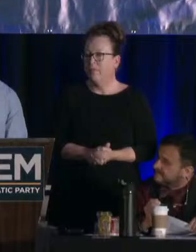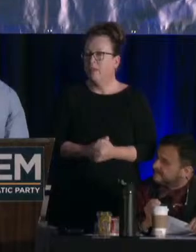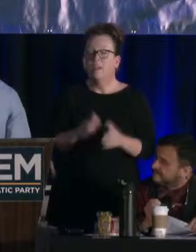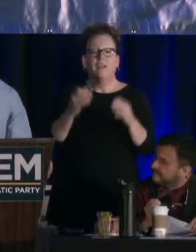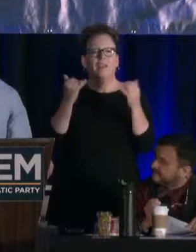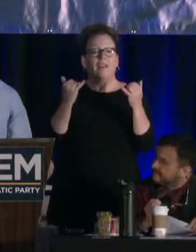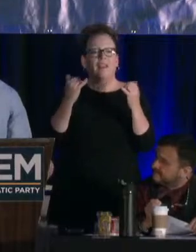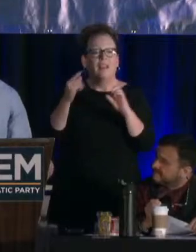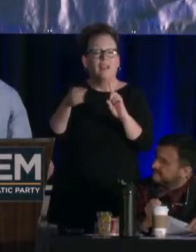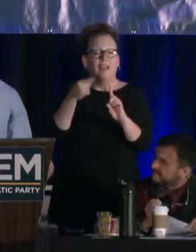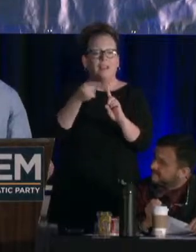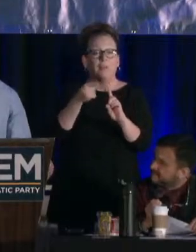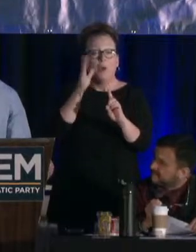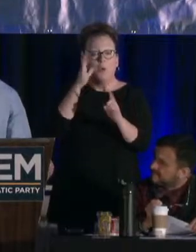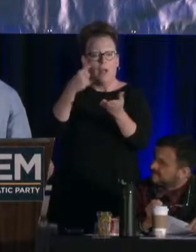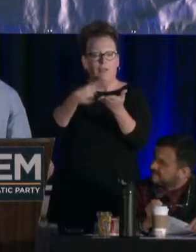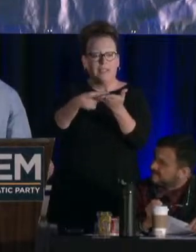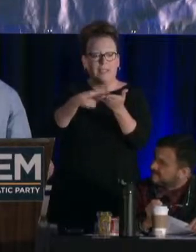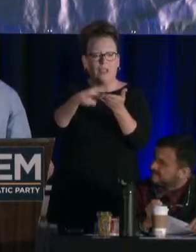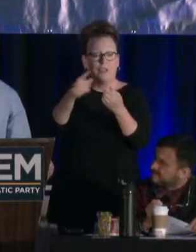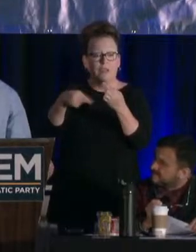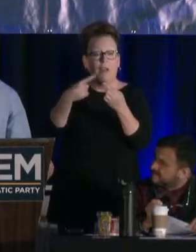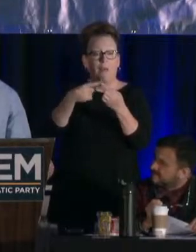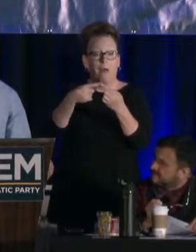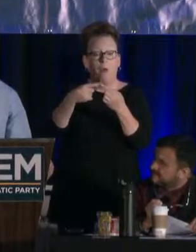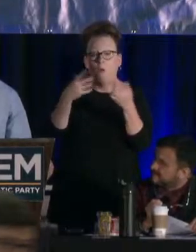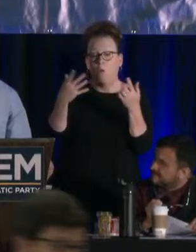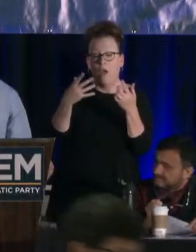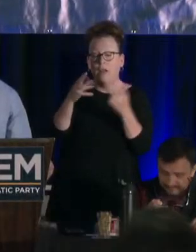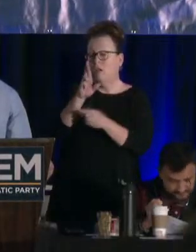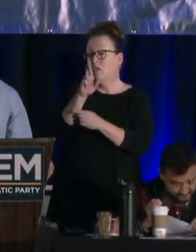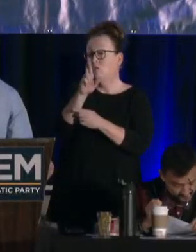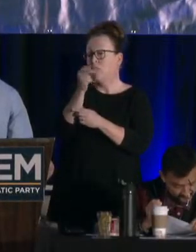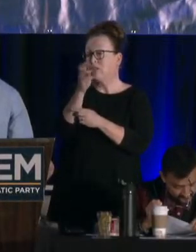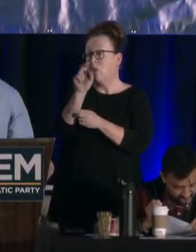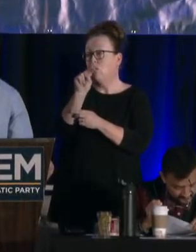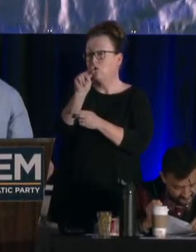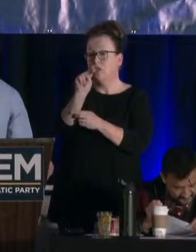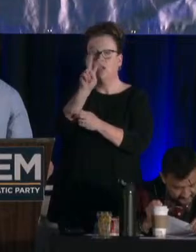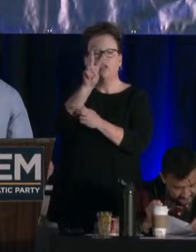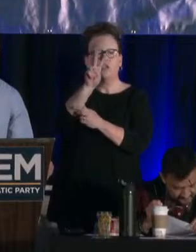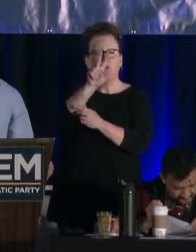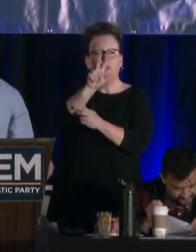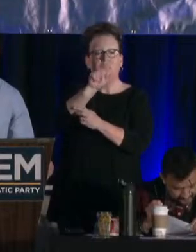So at this point, we'll have discussion regarding Resolution